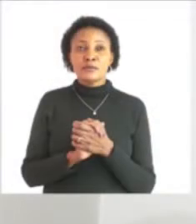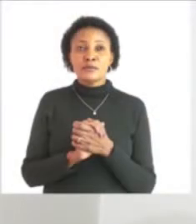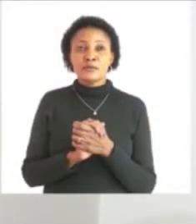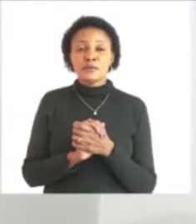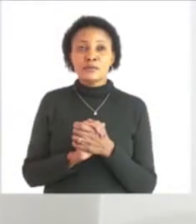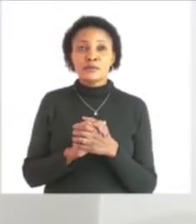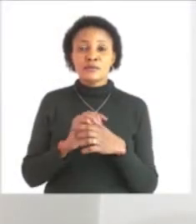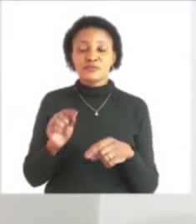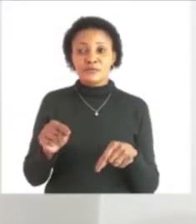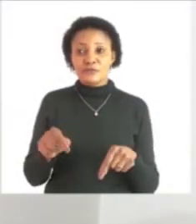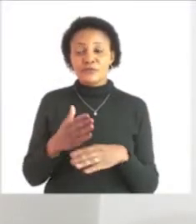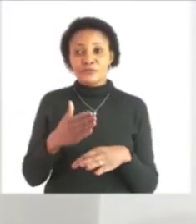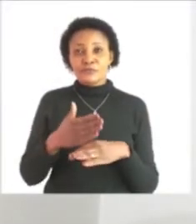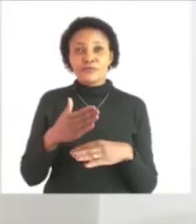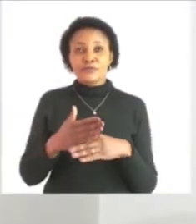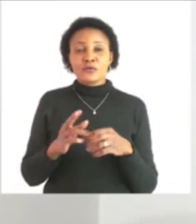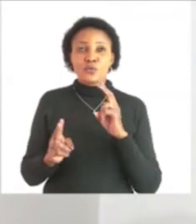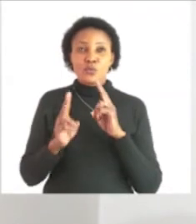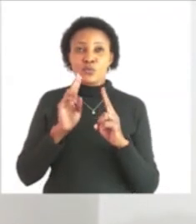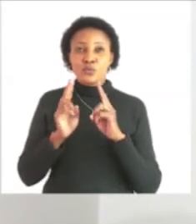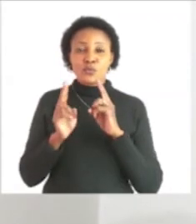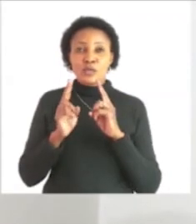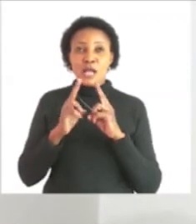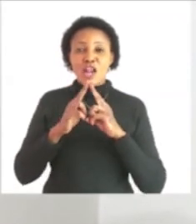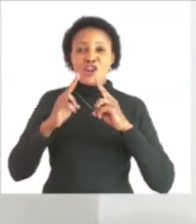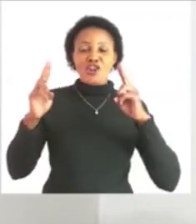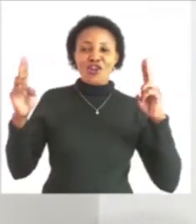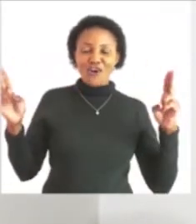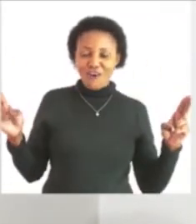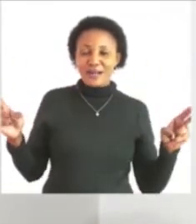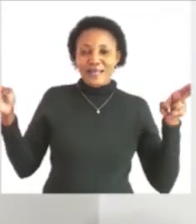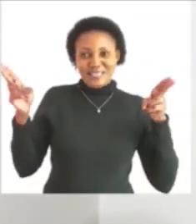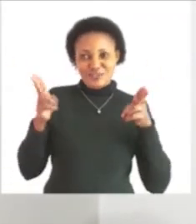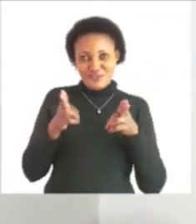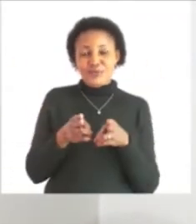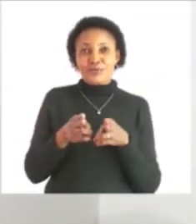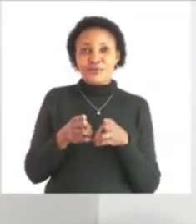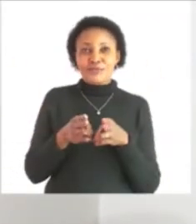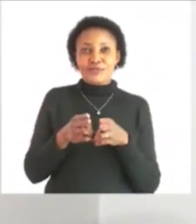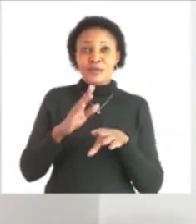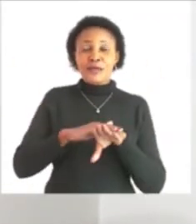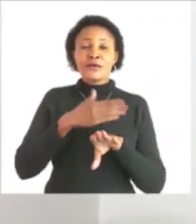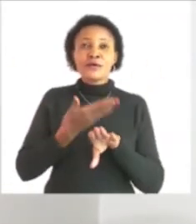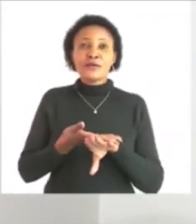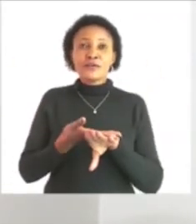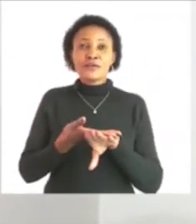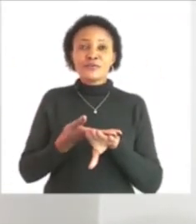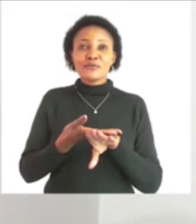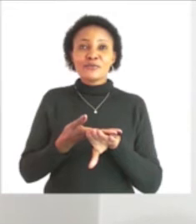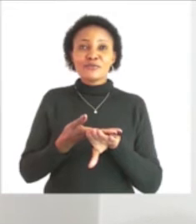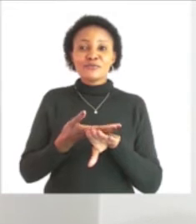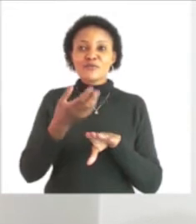In this lesson, we are talking about the long and the short. On the board here, we have